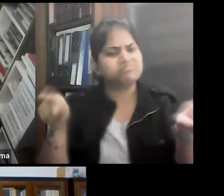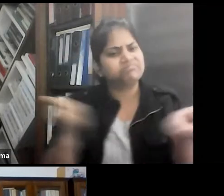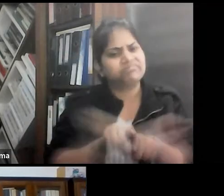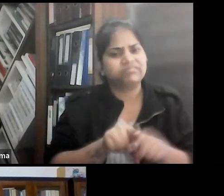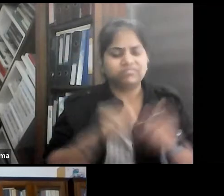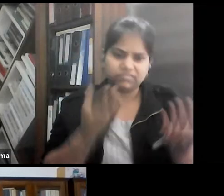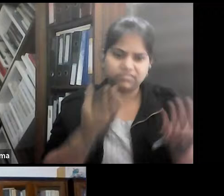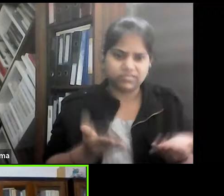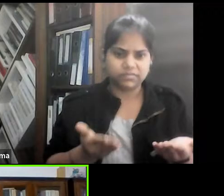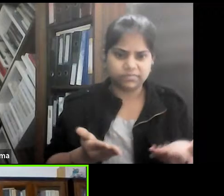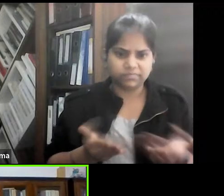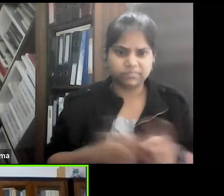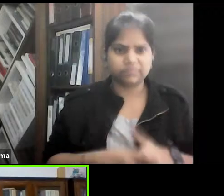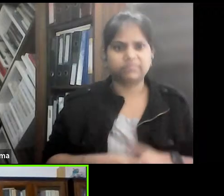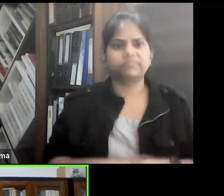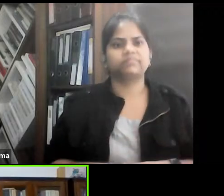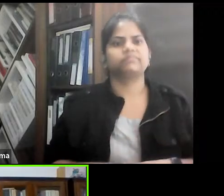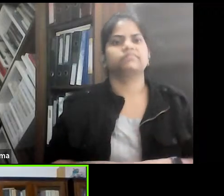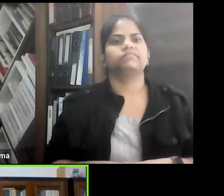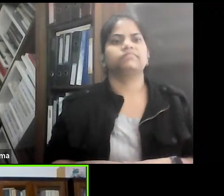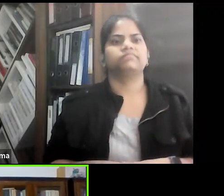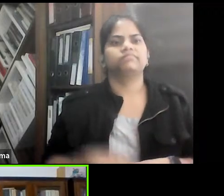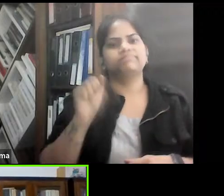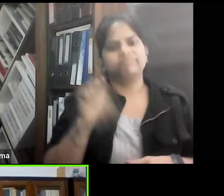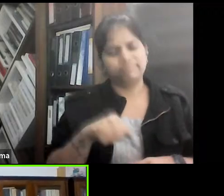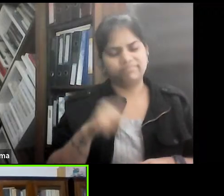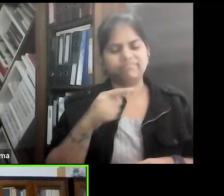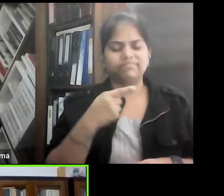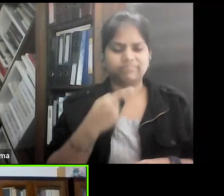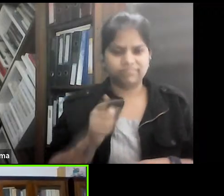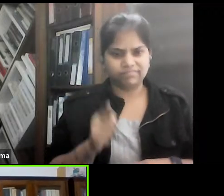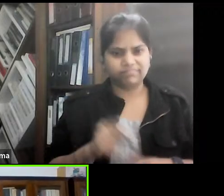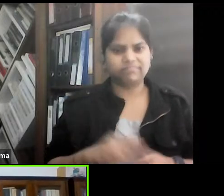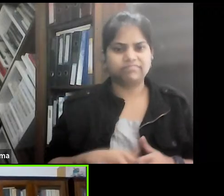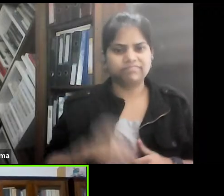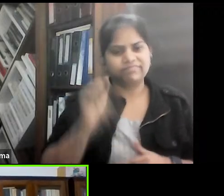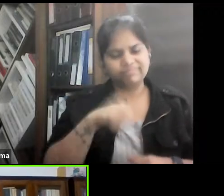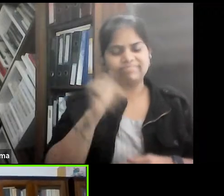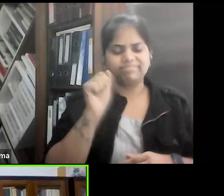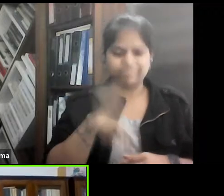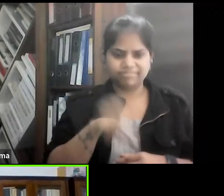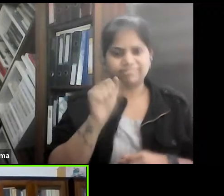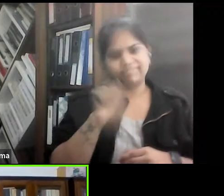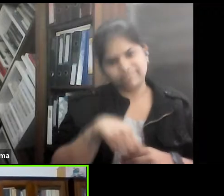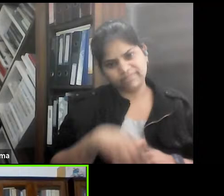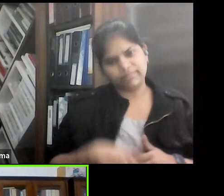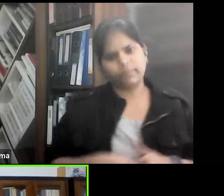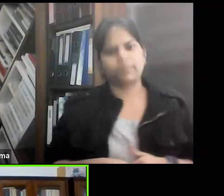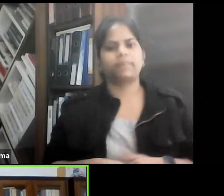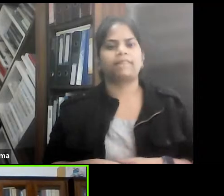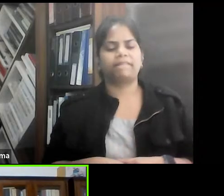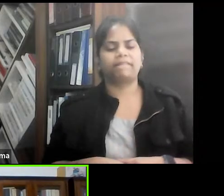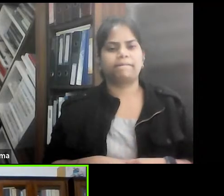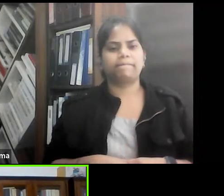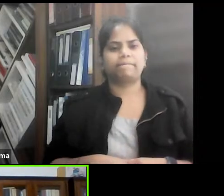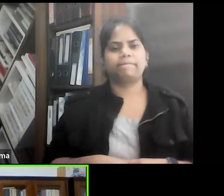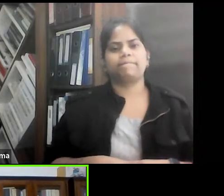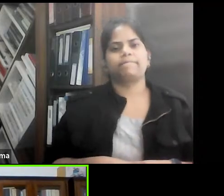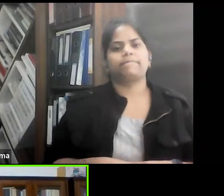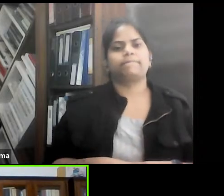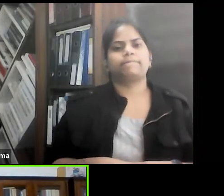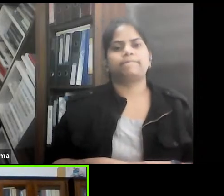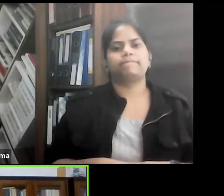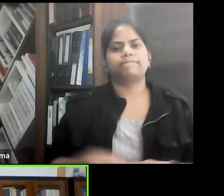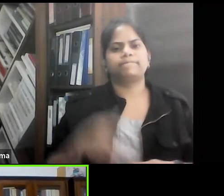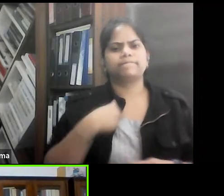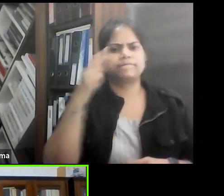Yeah. Because I'm glad to hear that. yes. So I see